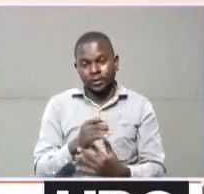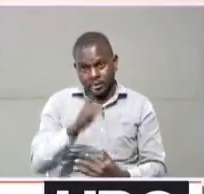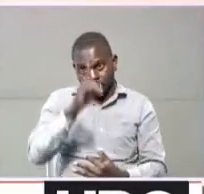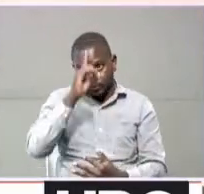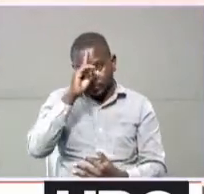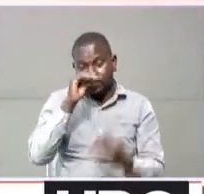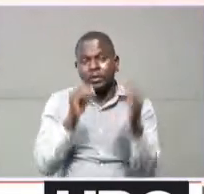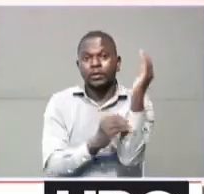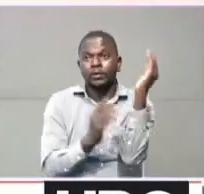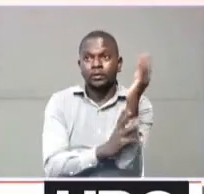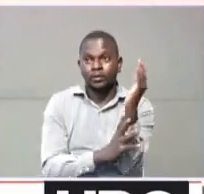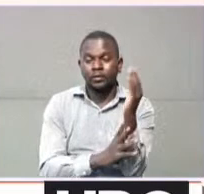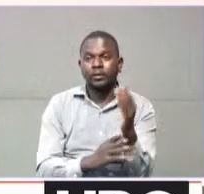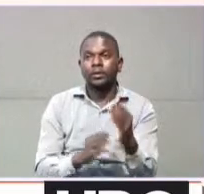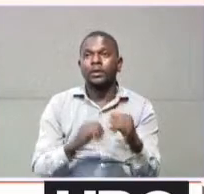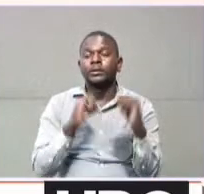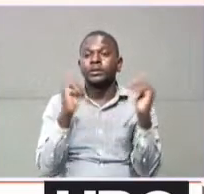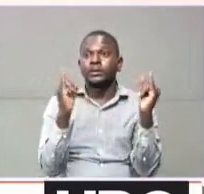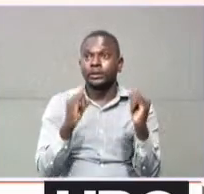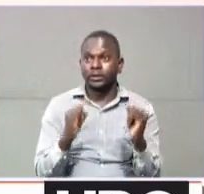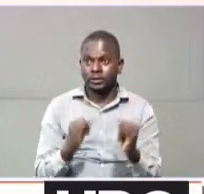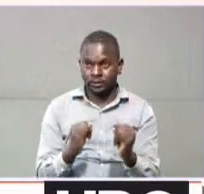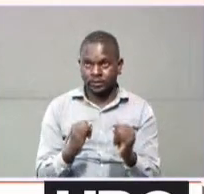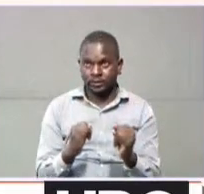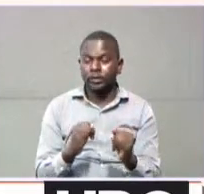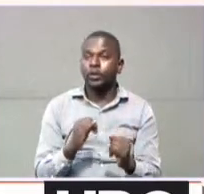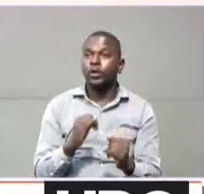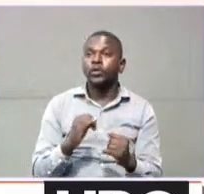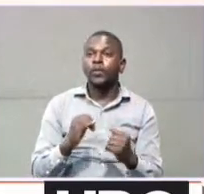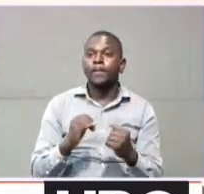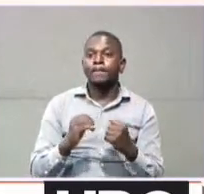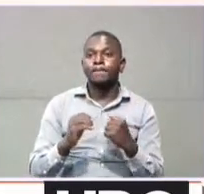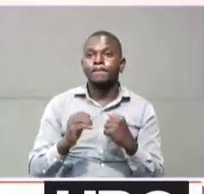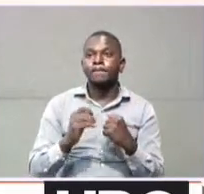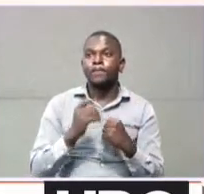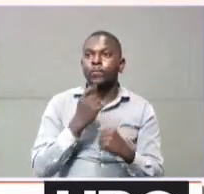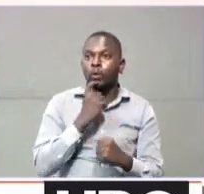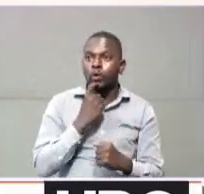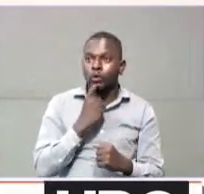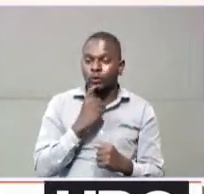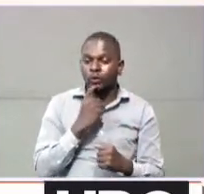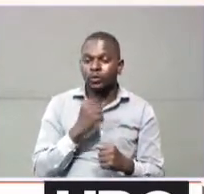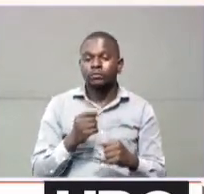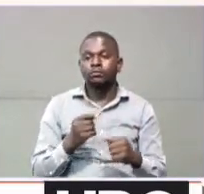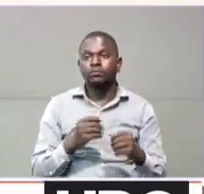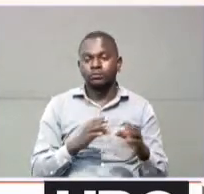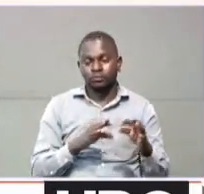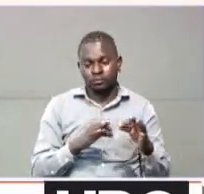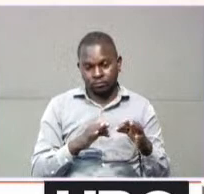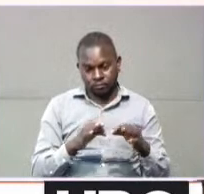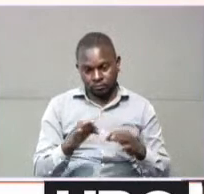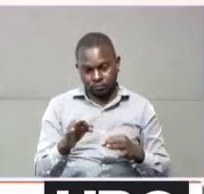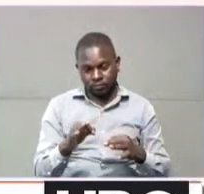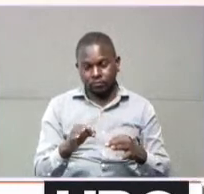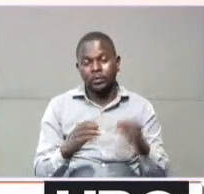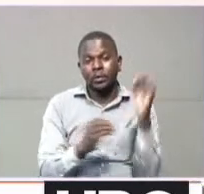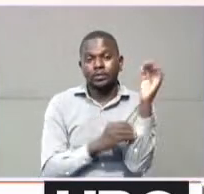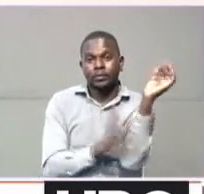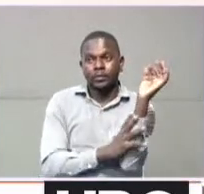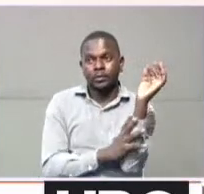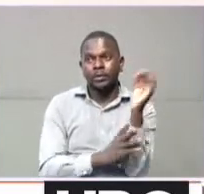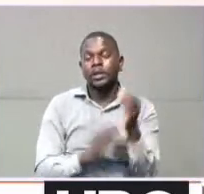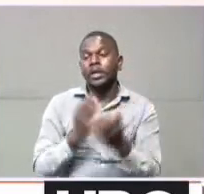electrification agency to moroto and during the extension of the light of the line